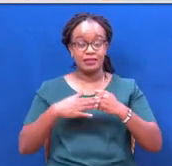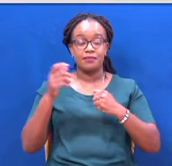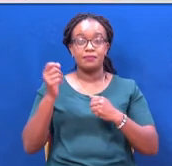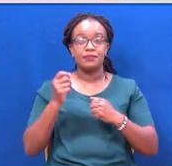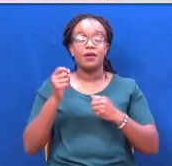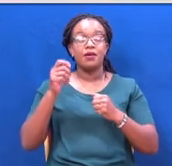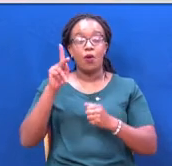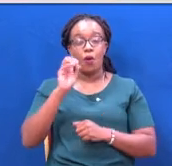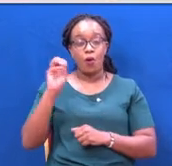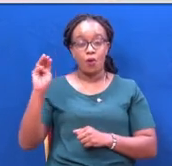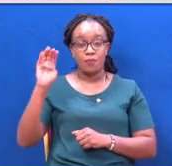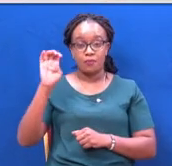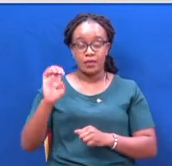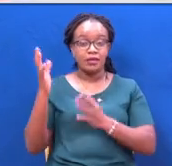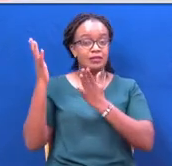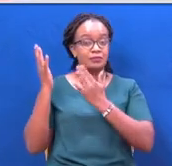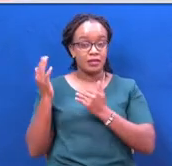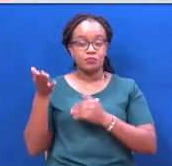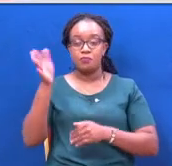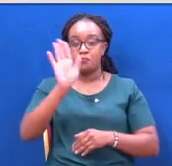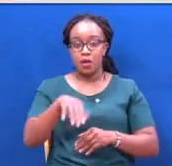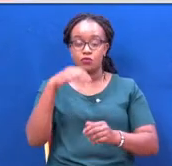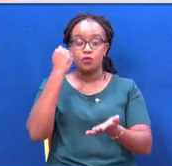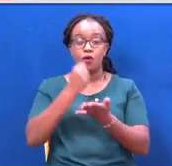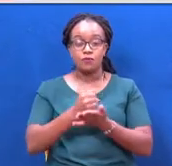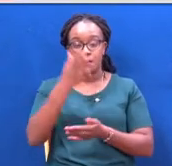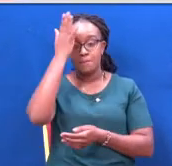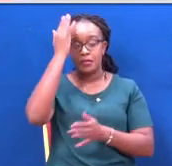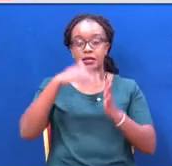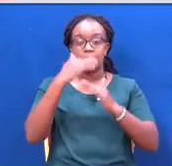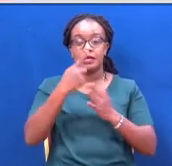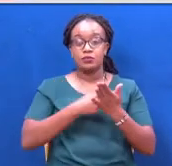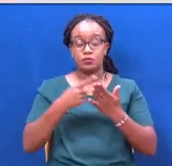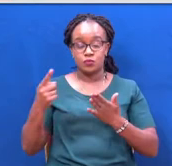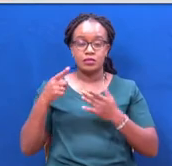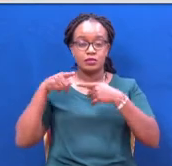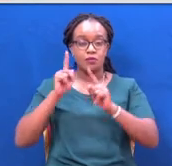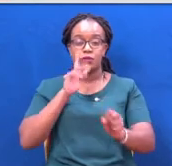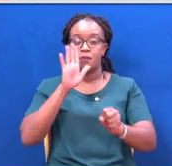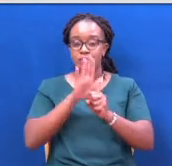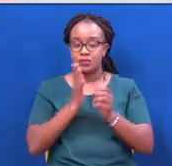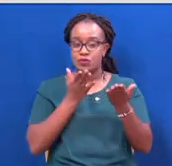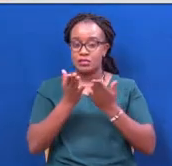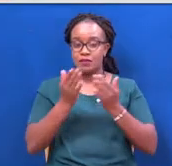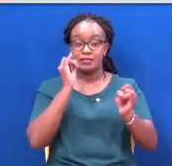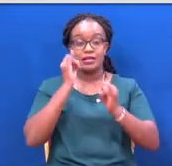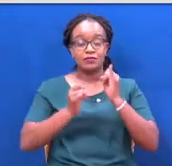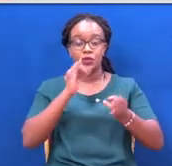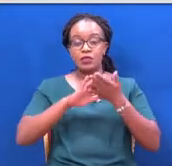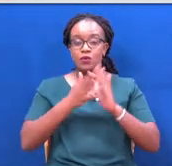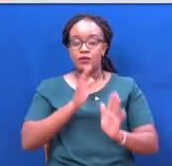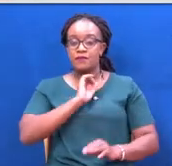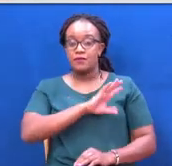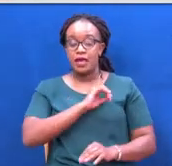is expected to officially assume office on Monday next week, promised to expeditiously serve justice without fear or